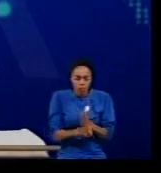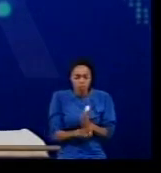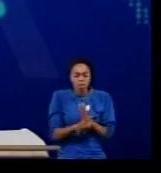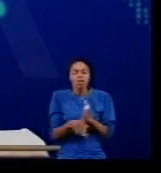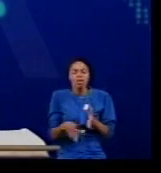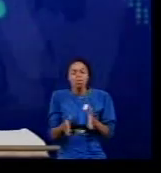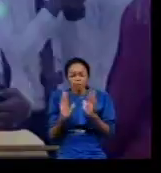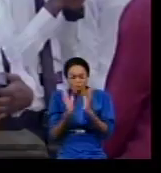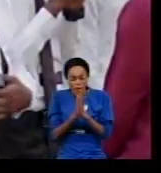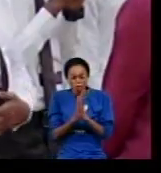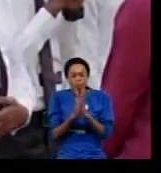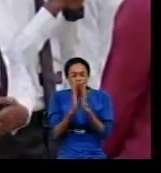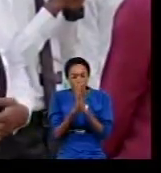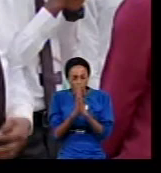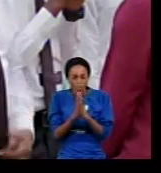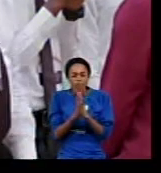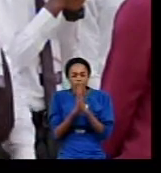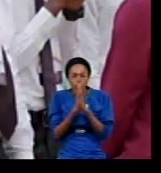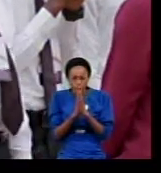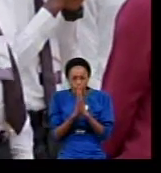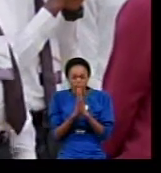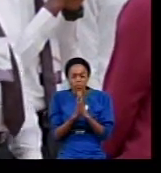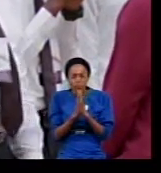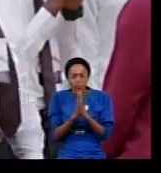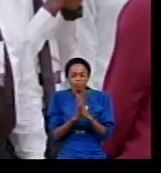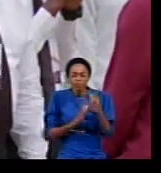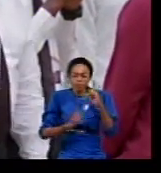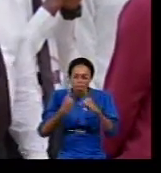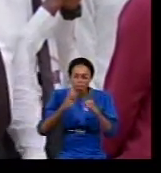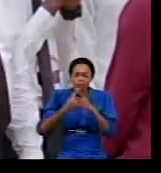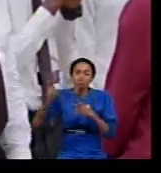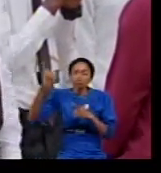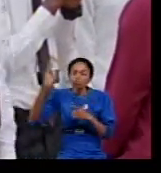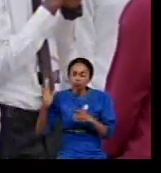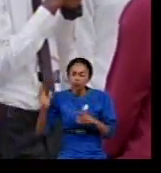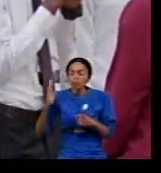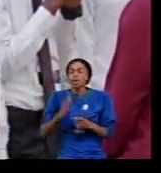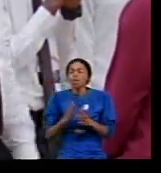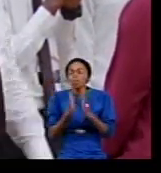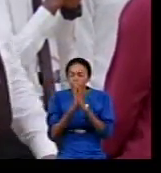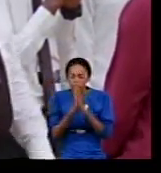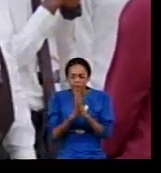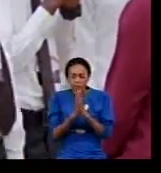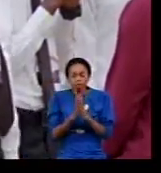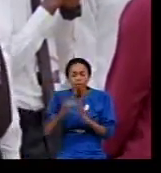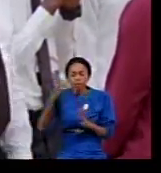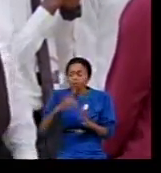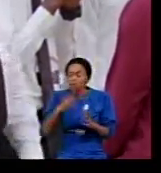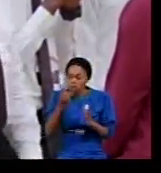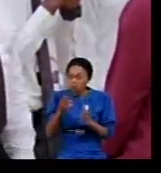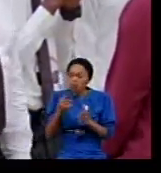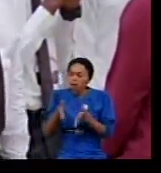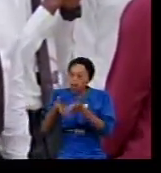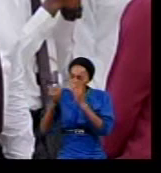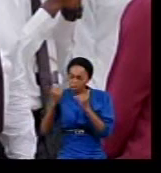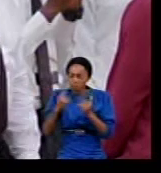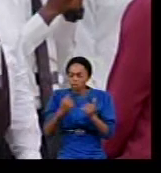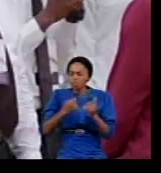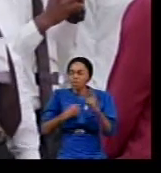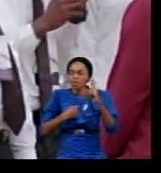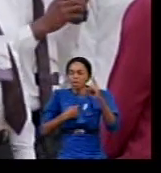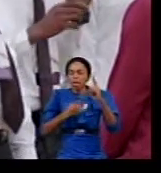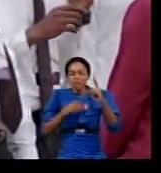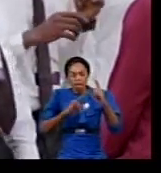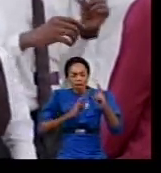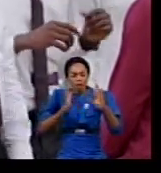an altar there unto the Lord, and called it Jehovah Shalom. Jehovah Shalom is one of the seven covenant